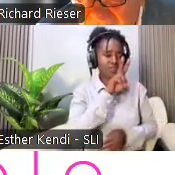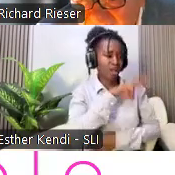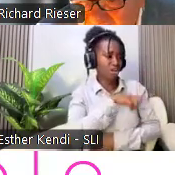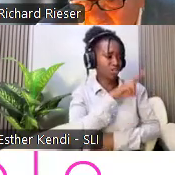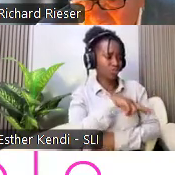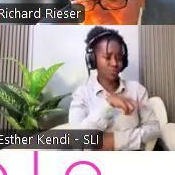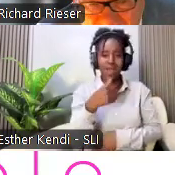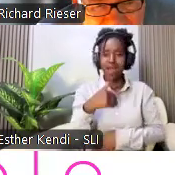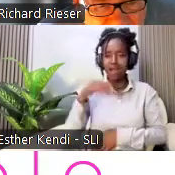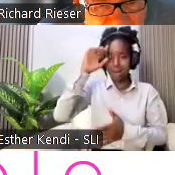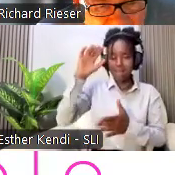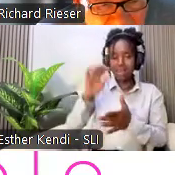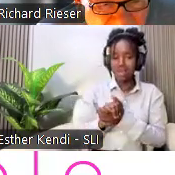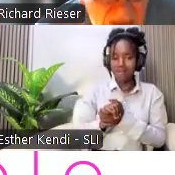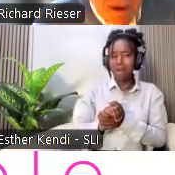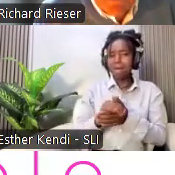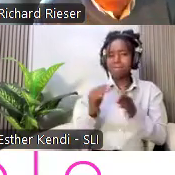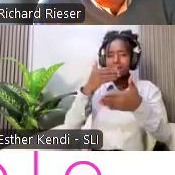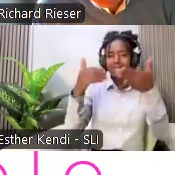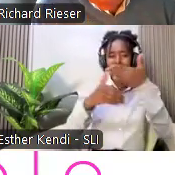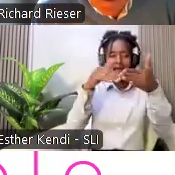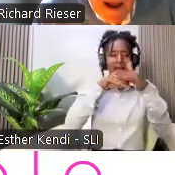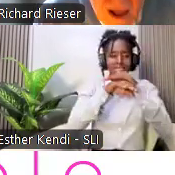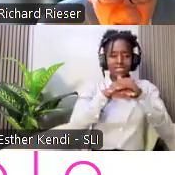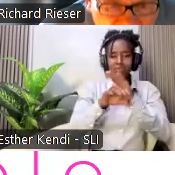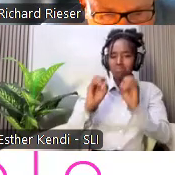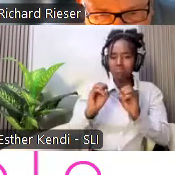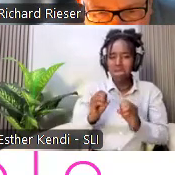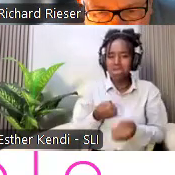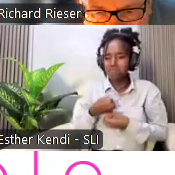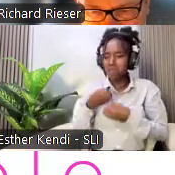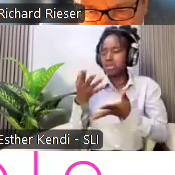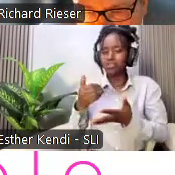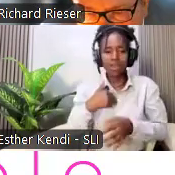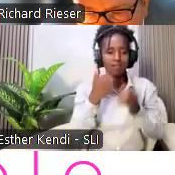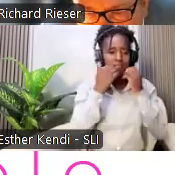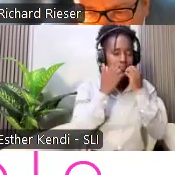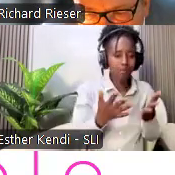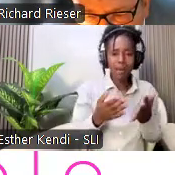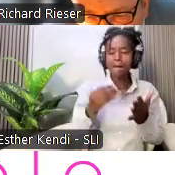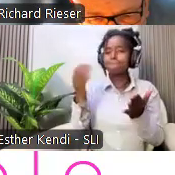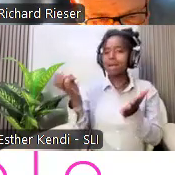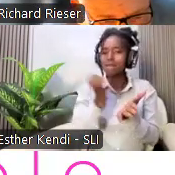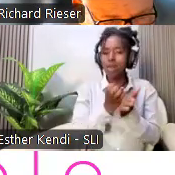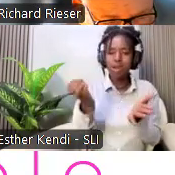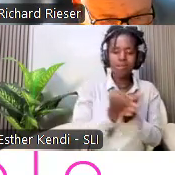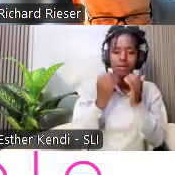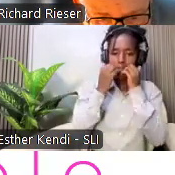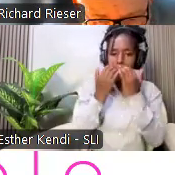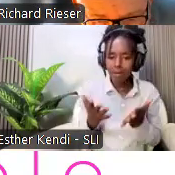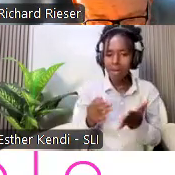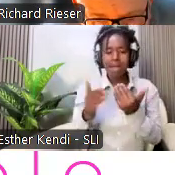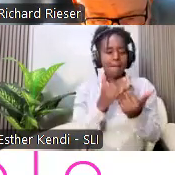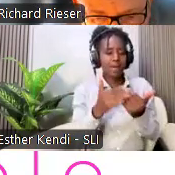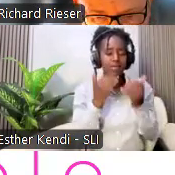beliefs, inaccessible buildings and transport, inaccessible information, lack of income and support, ignorance and lack of empathy, denial